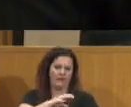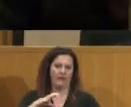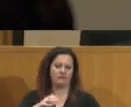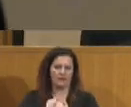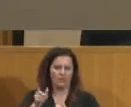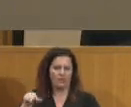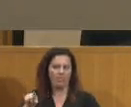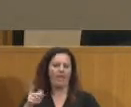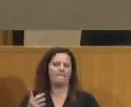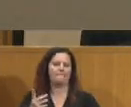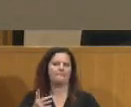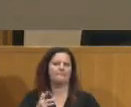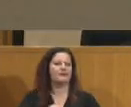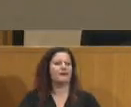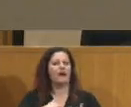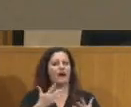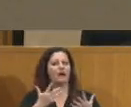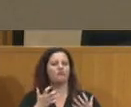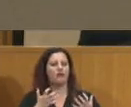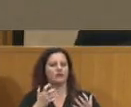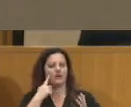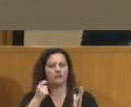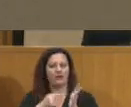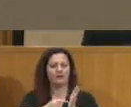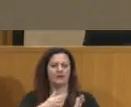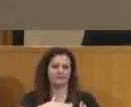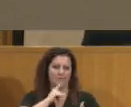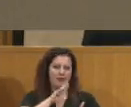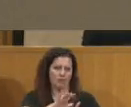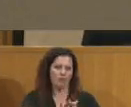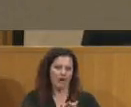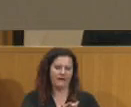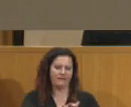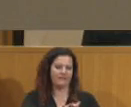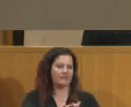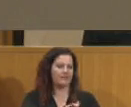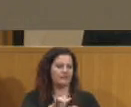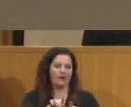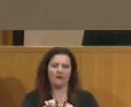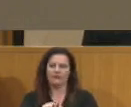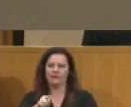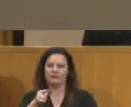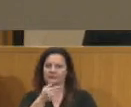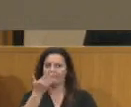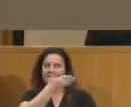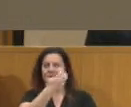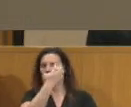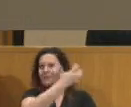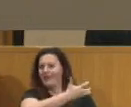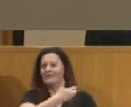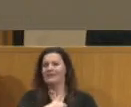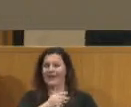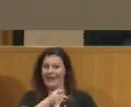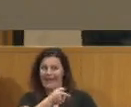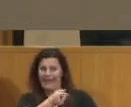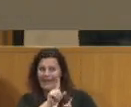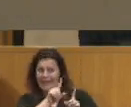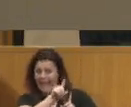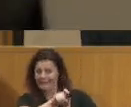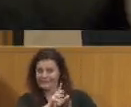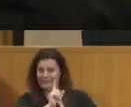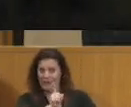Beginning with Councilmember Newton in District 5, I'd like to invite each council member to deliver a few